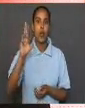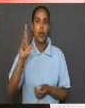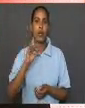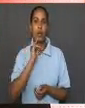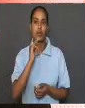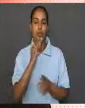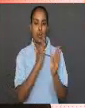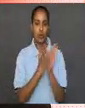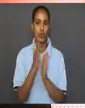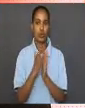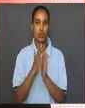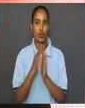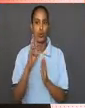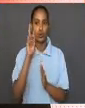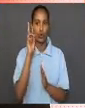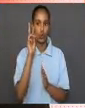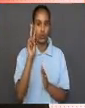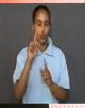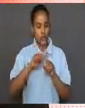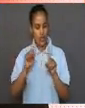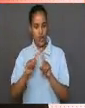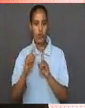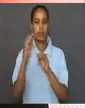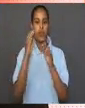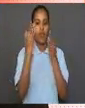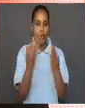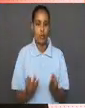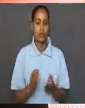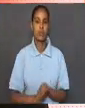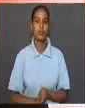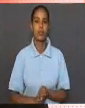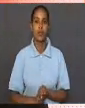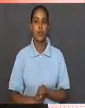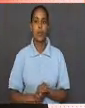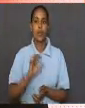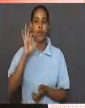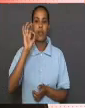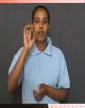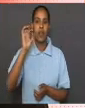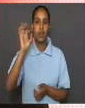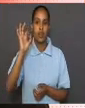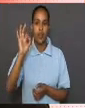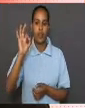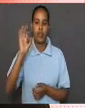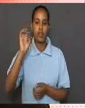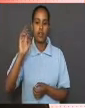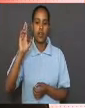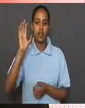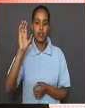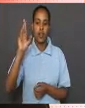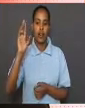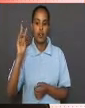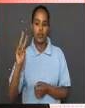Chromium is produced into two different forms: ferrochrome, which is mainly